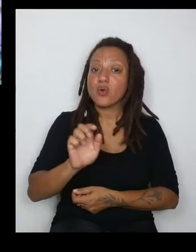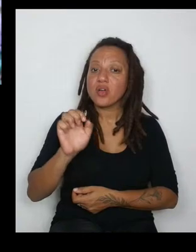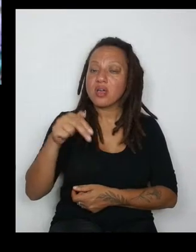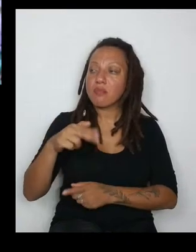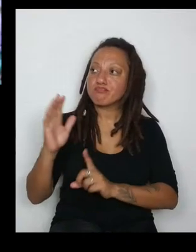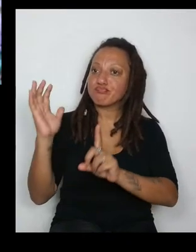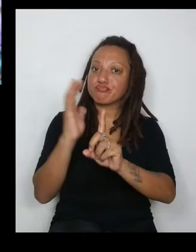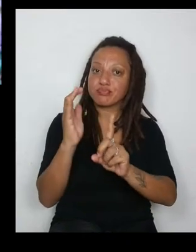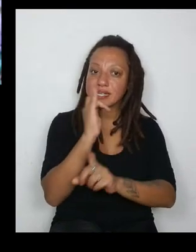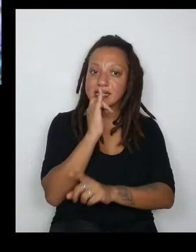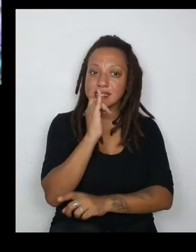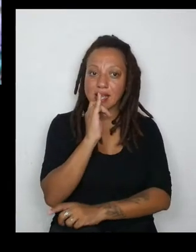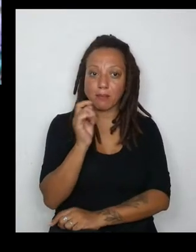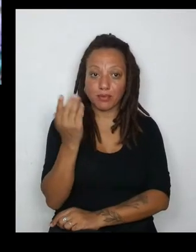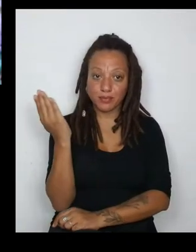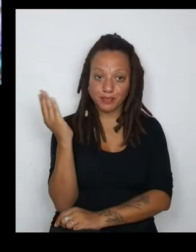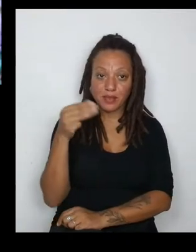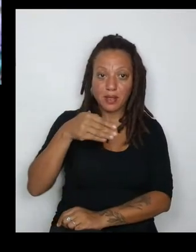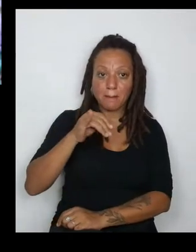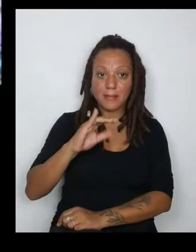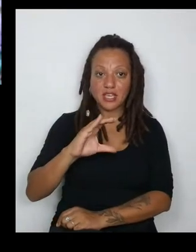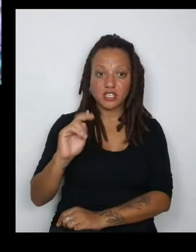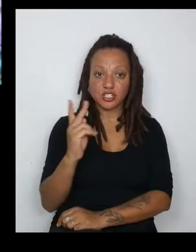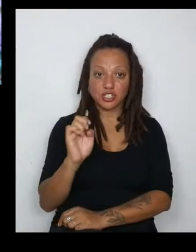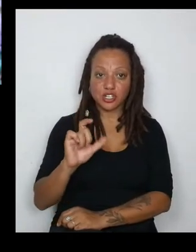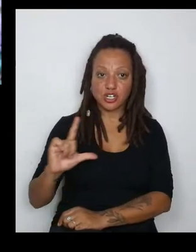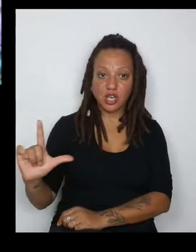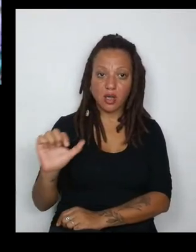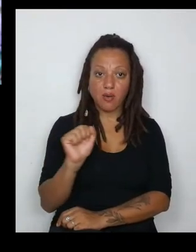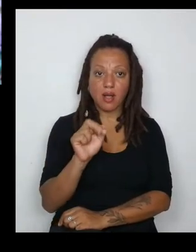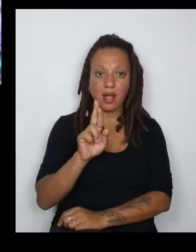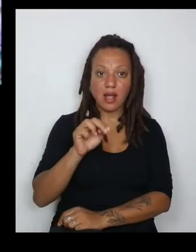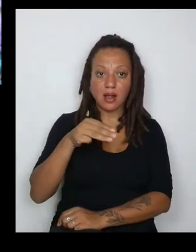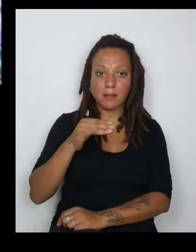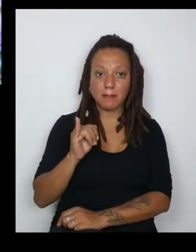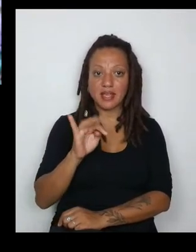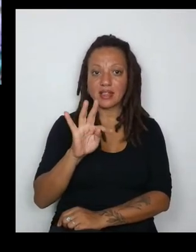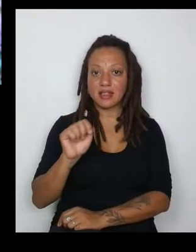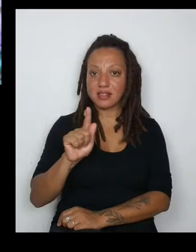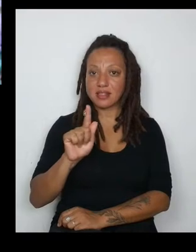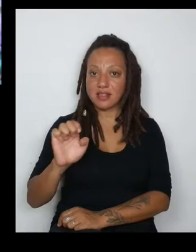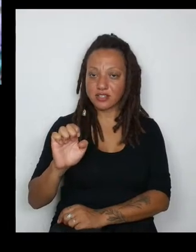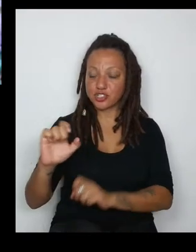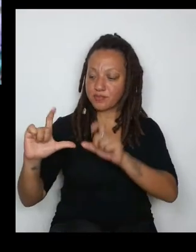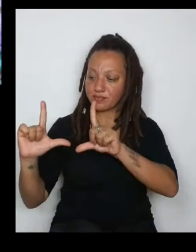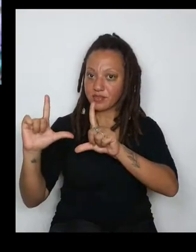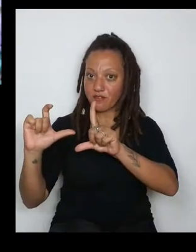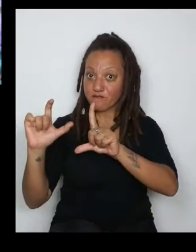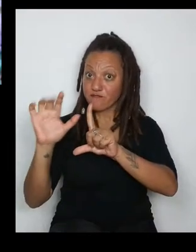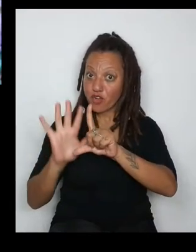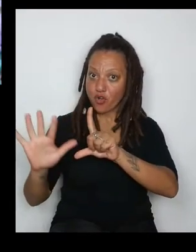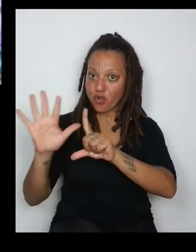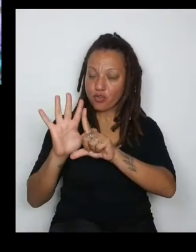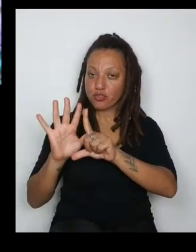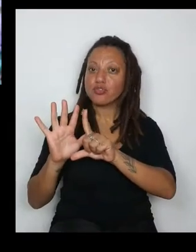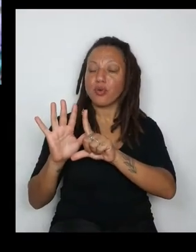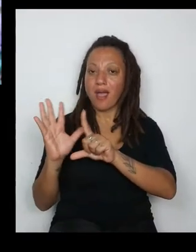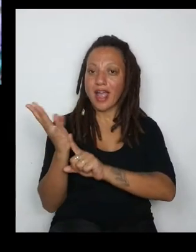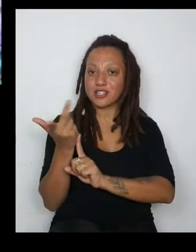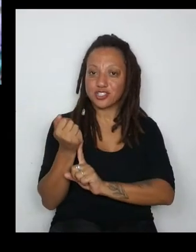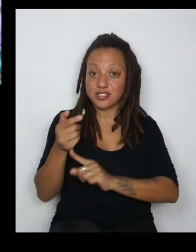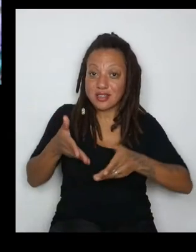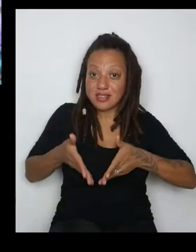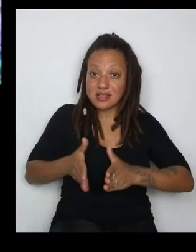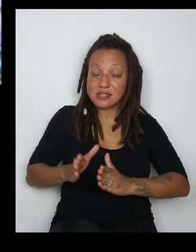a photograph of armitage on the top right hand corner of your screen and you know he is a kenyan-born dual national british